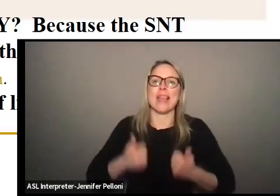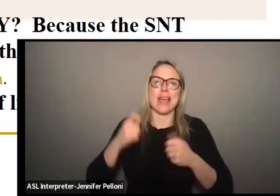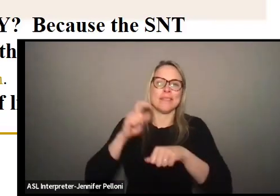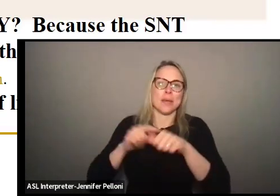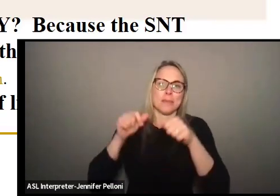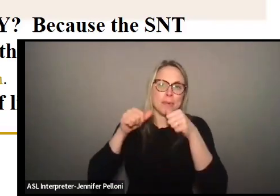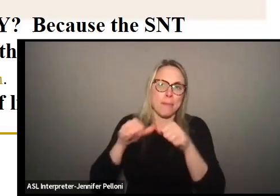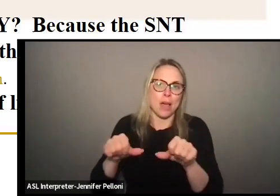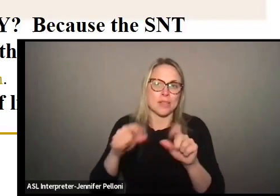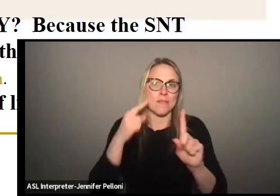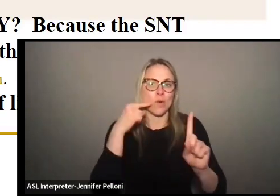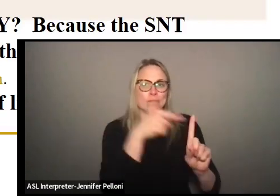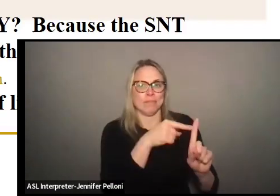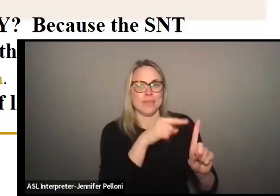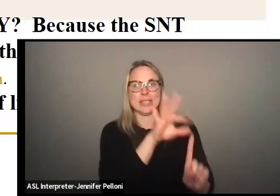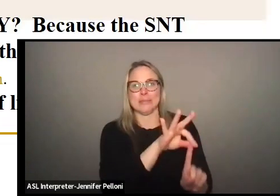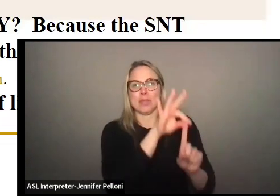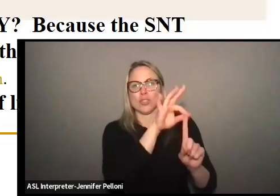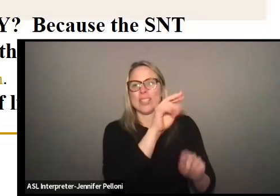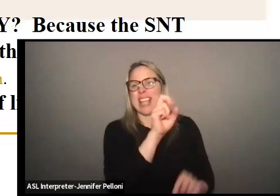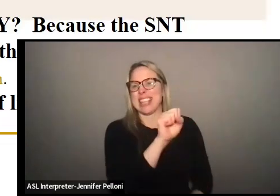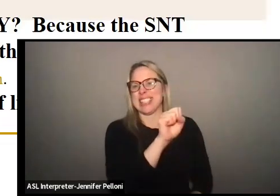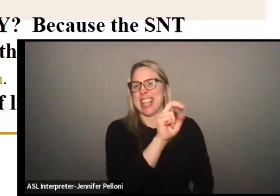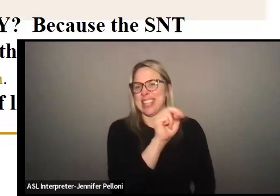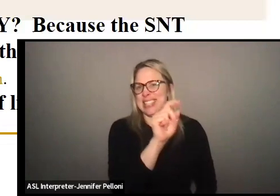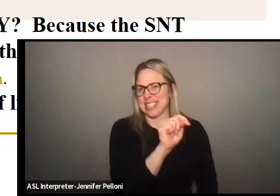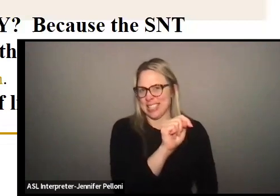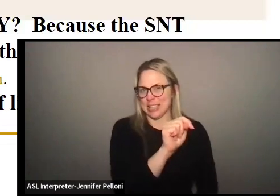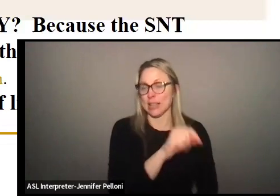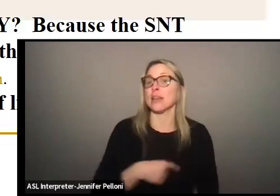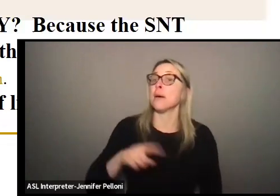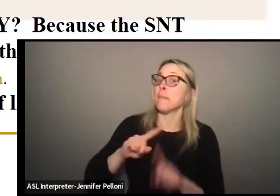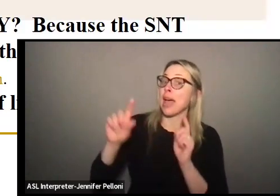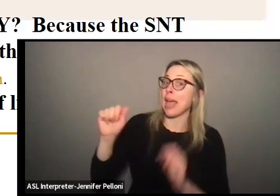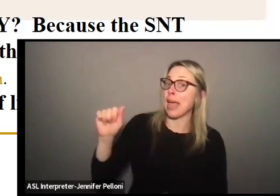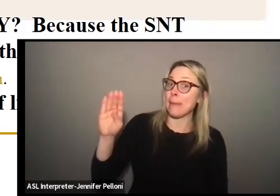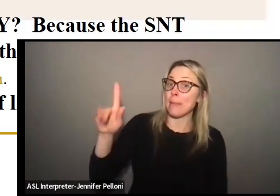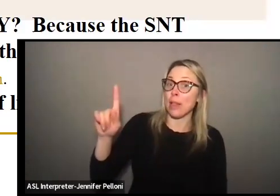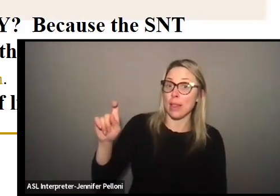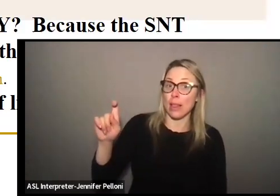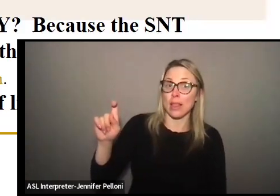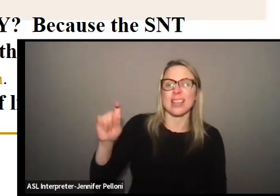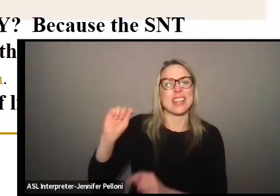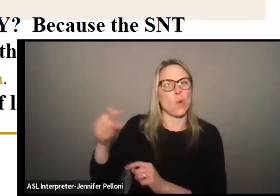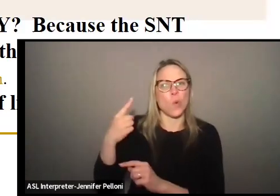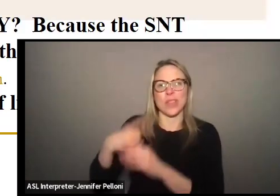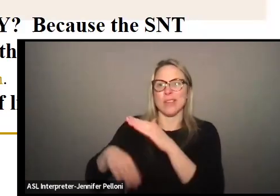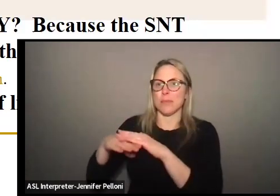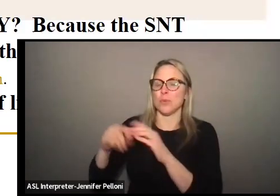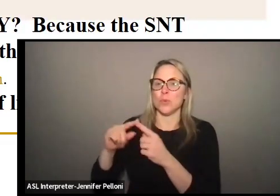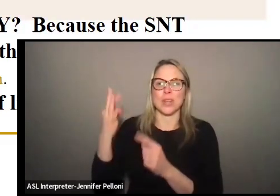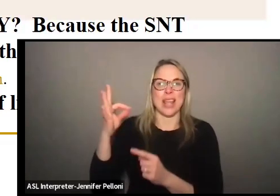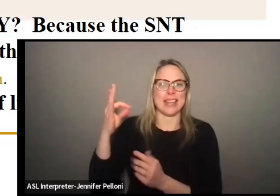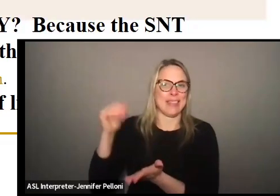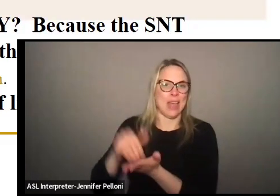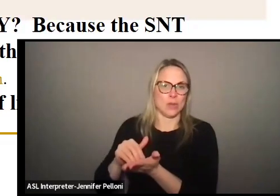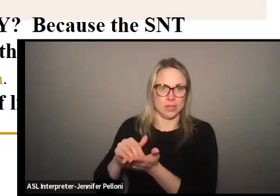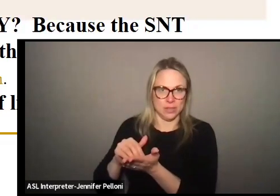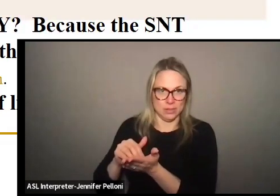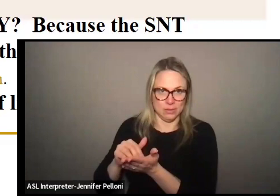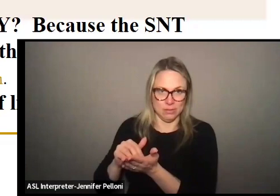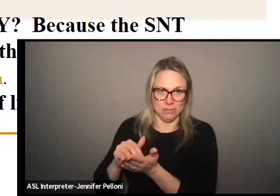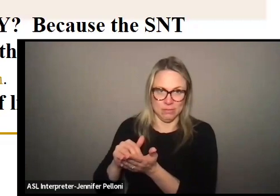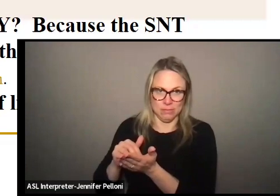needs trust. But ABLE, you can only do 19,000, and I'm not going to get into the details